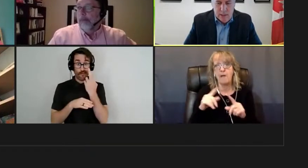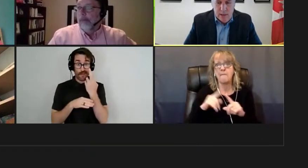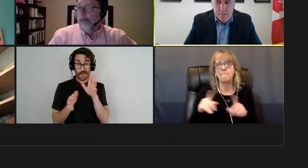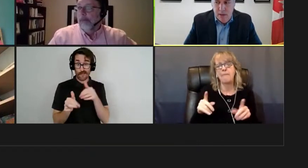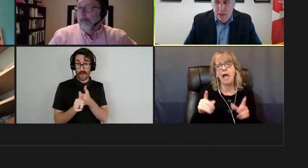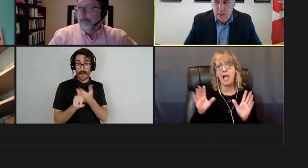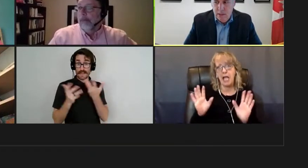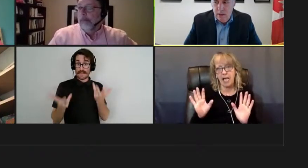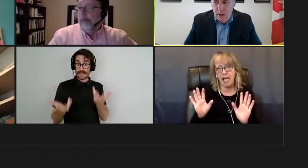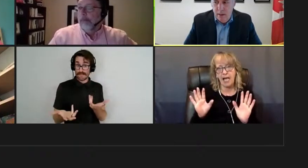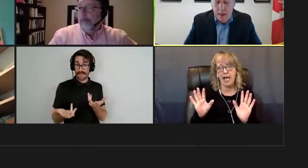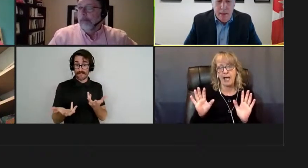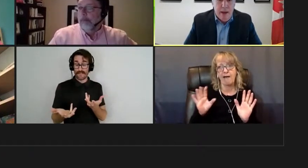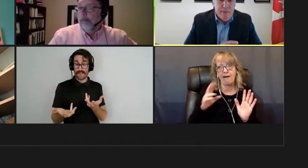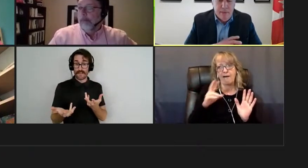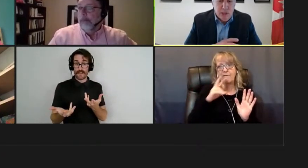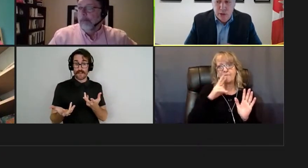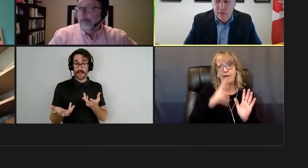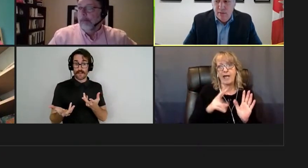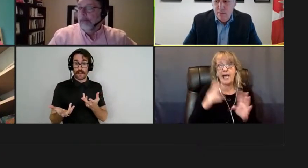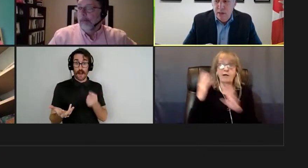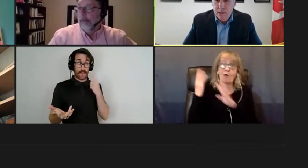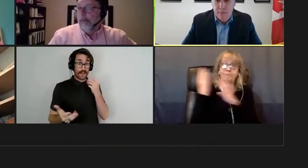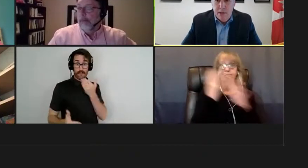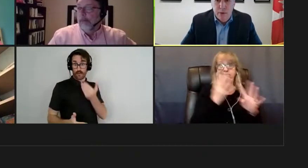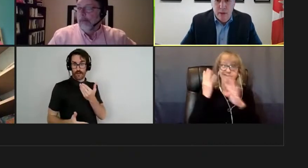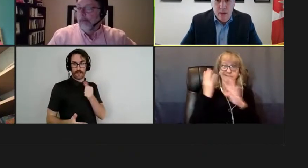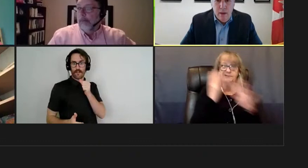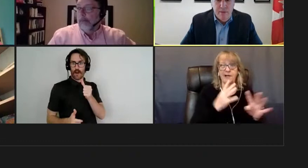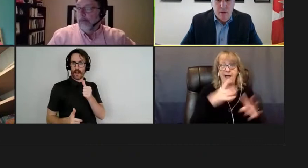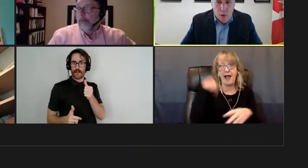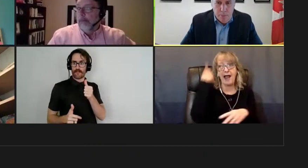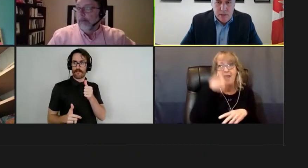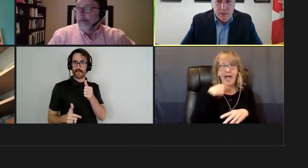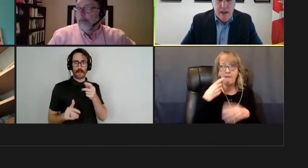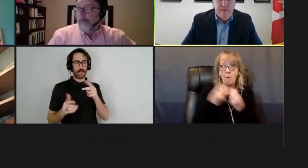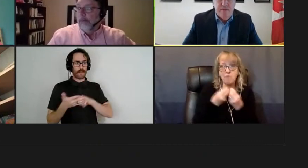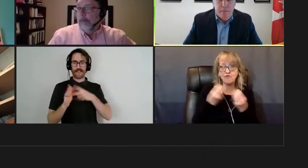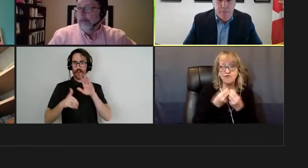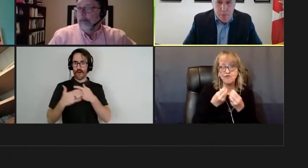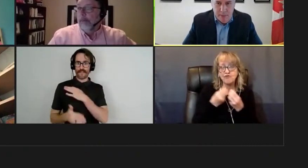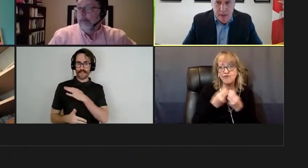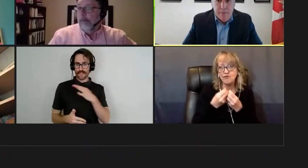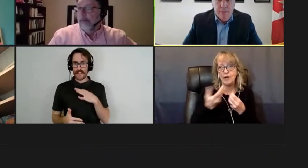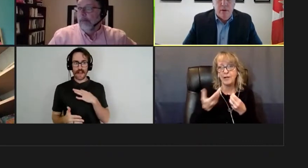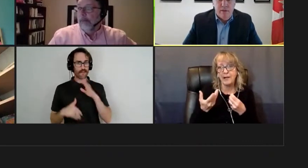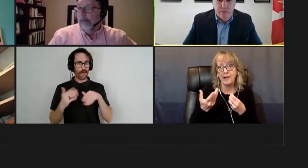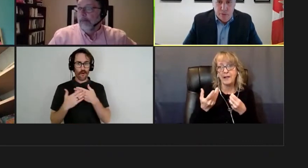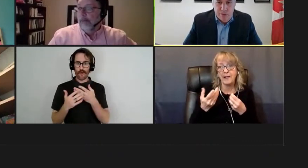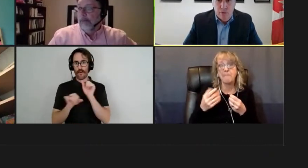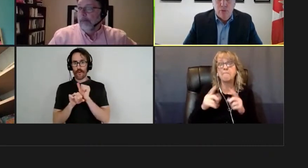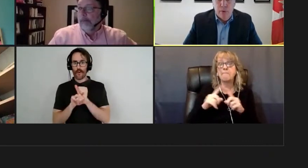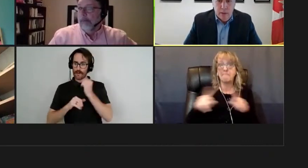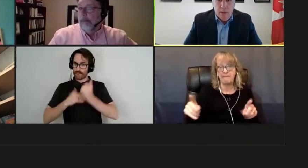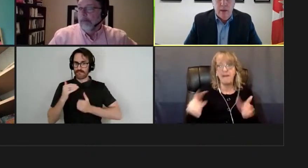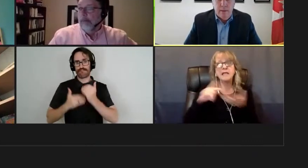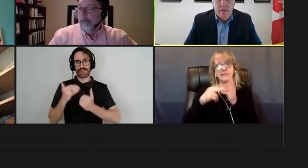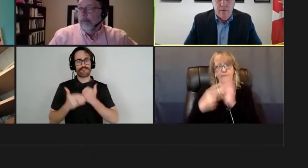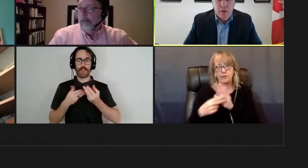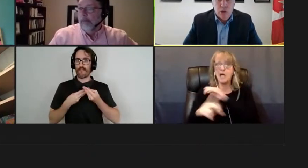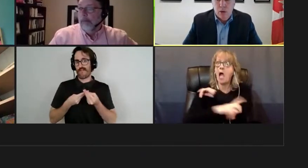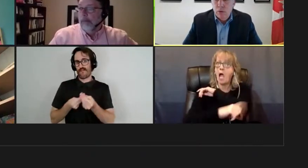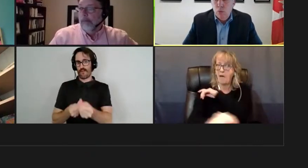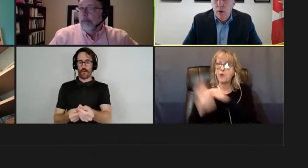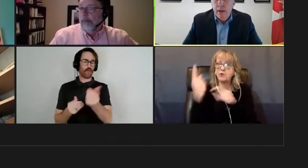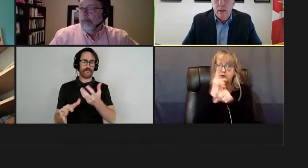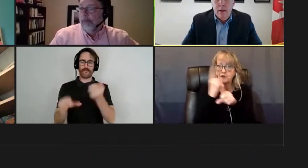is I think that's a good thing, because that means we have the appropriate staff. The people, when they get there, they flow through quickly and things